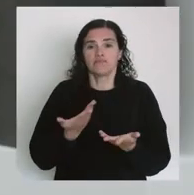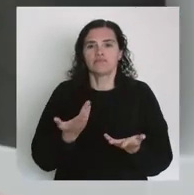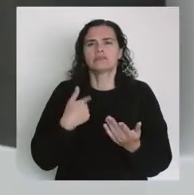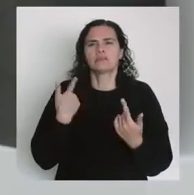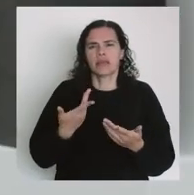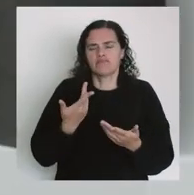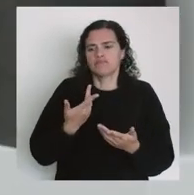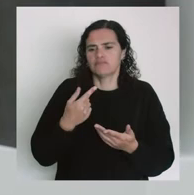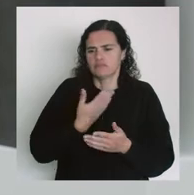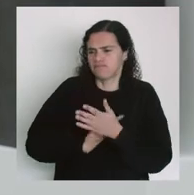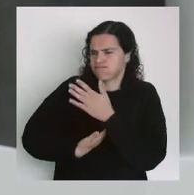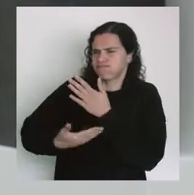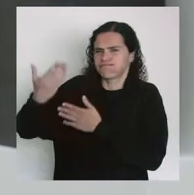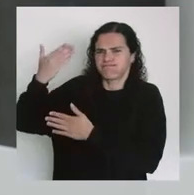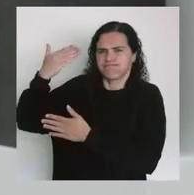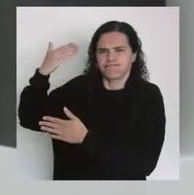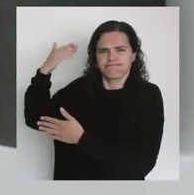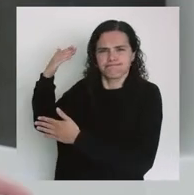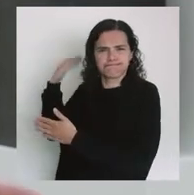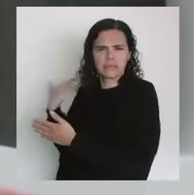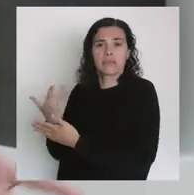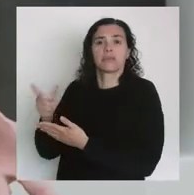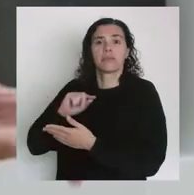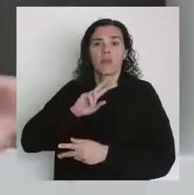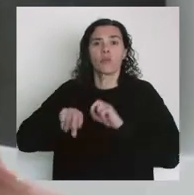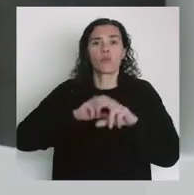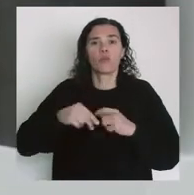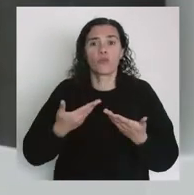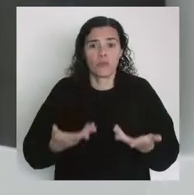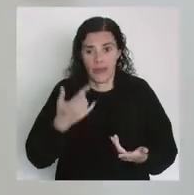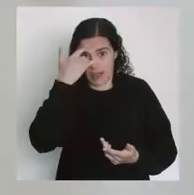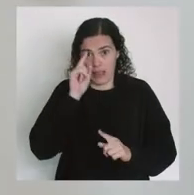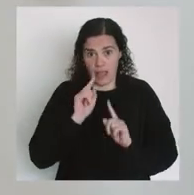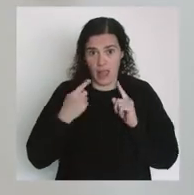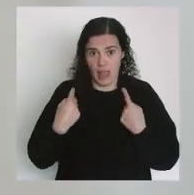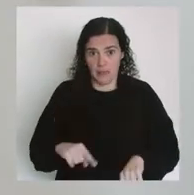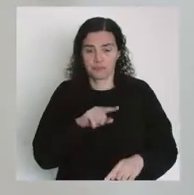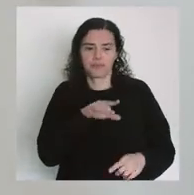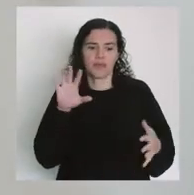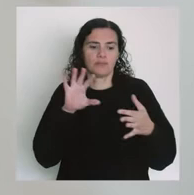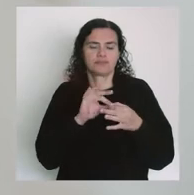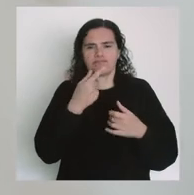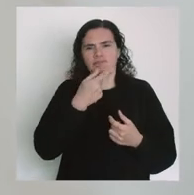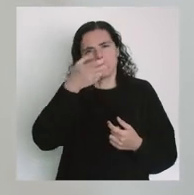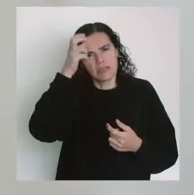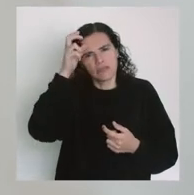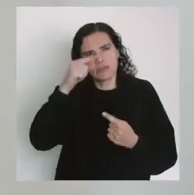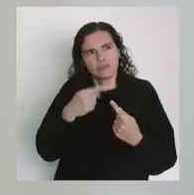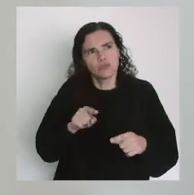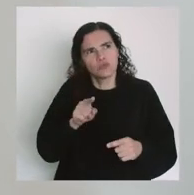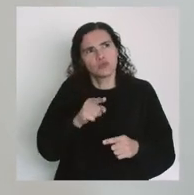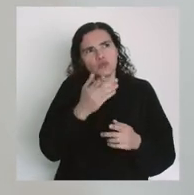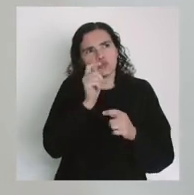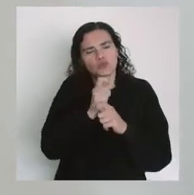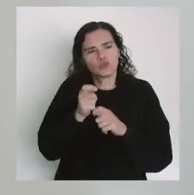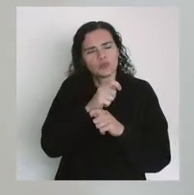most primitive, to the most modernist one. In terms of the convention of sculpture, there